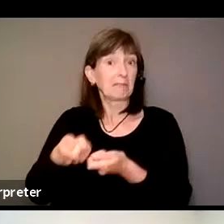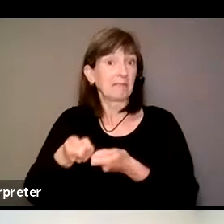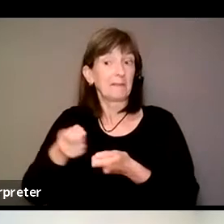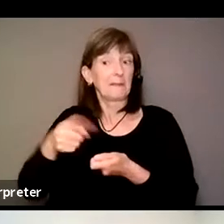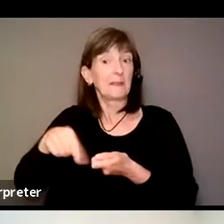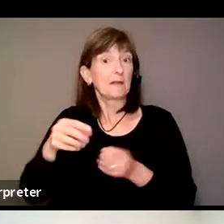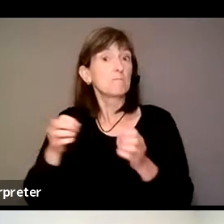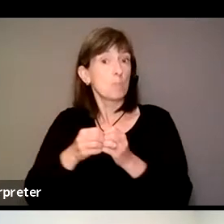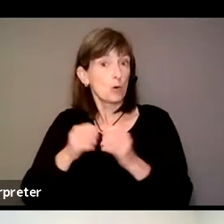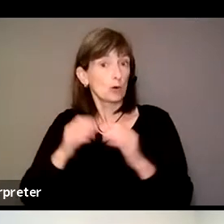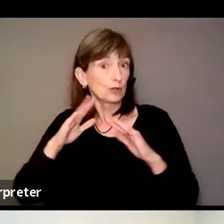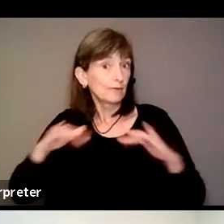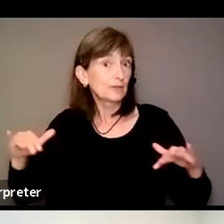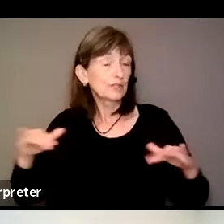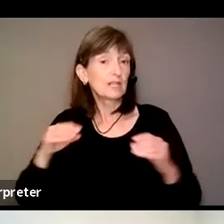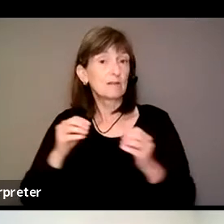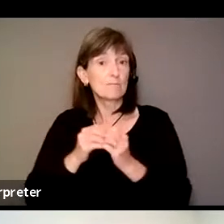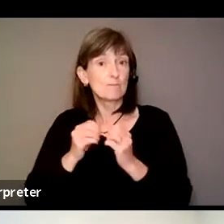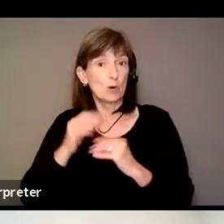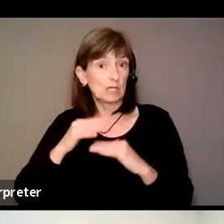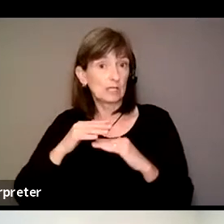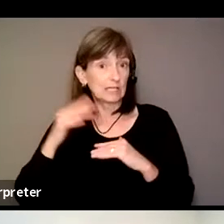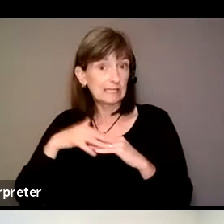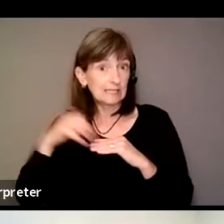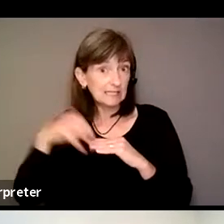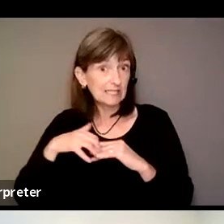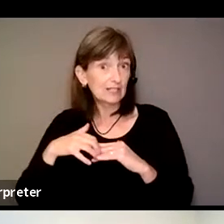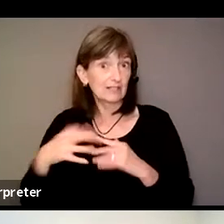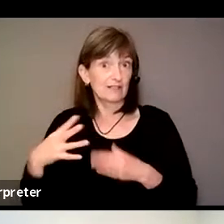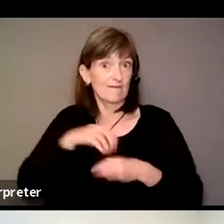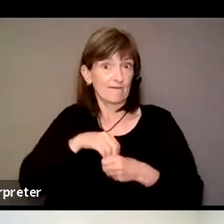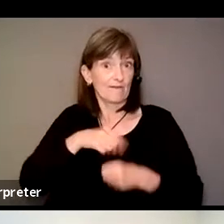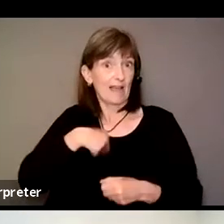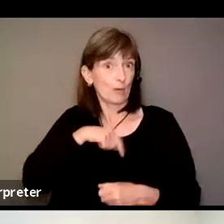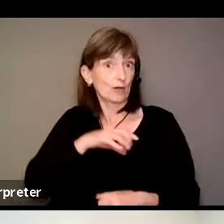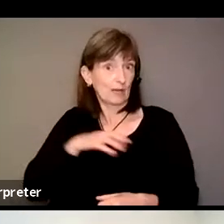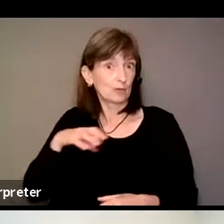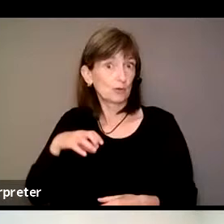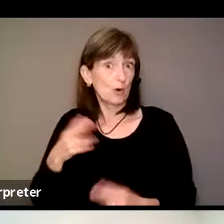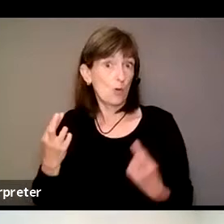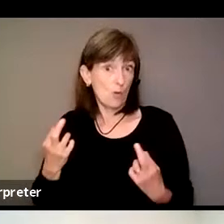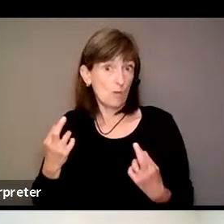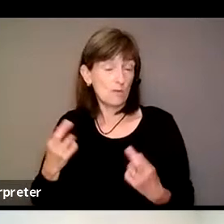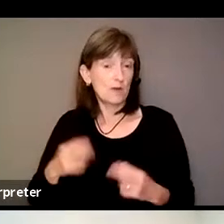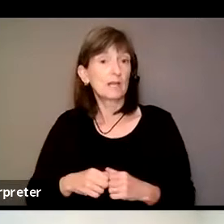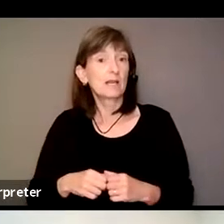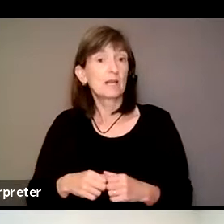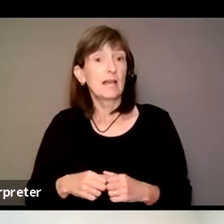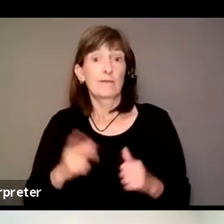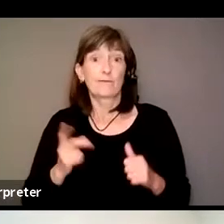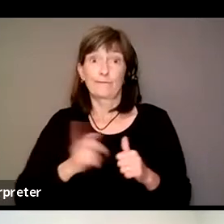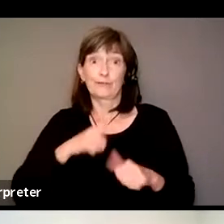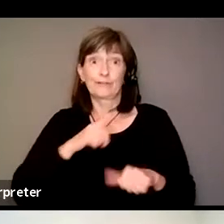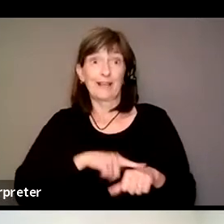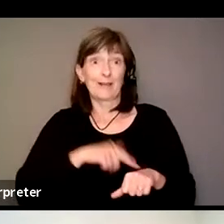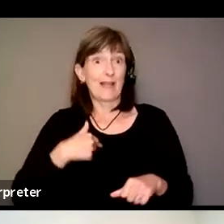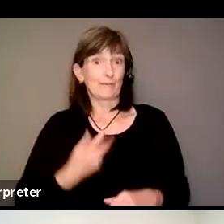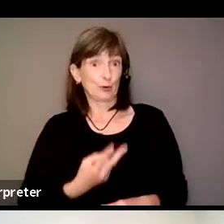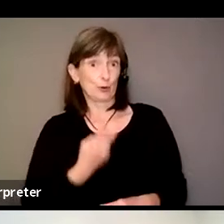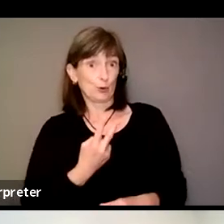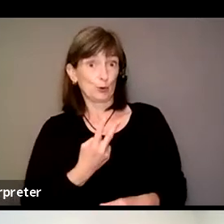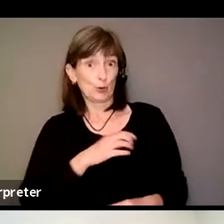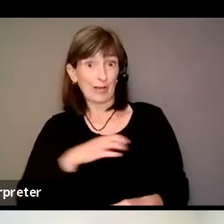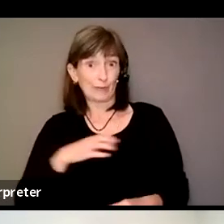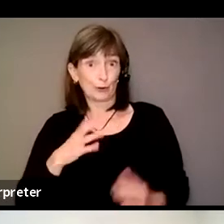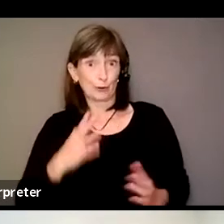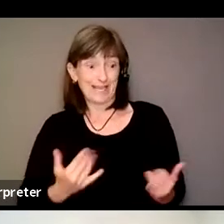going to get diversity running in our council. And I'd like, for the first time ever, we have two of my female councilors